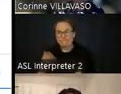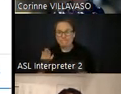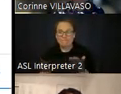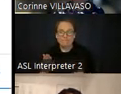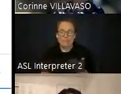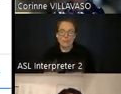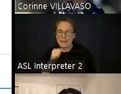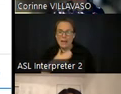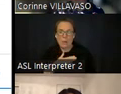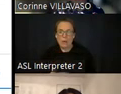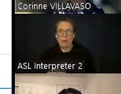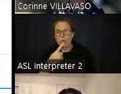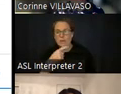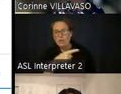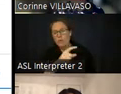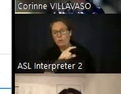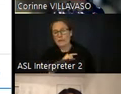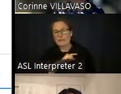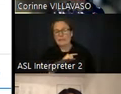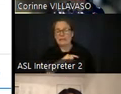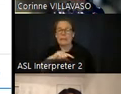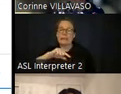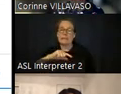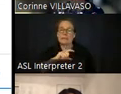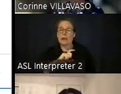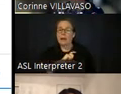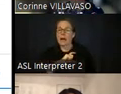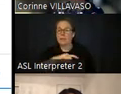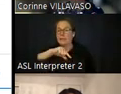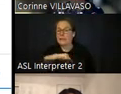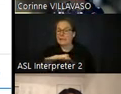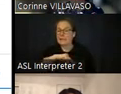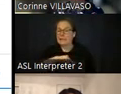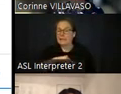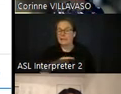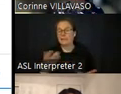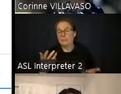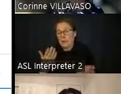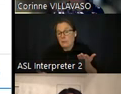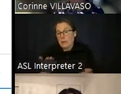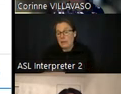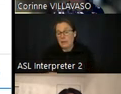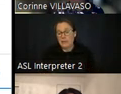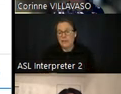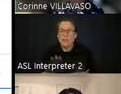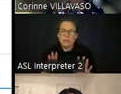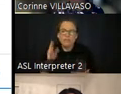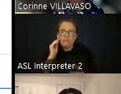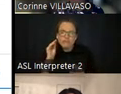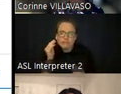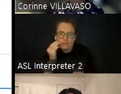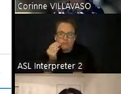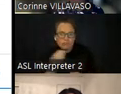of a crime. So I think it's something, food for thought, that